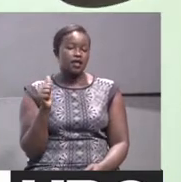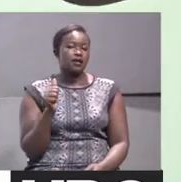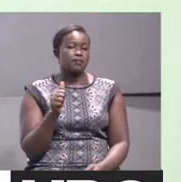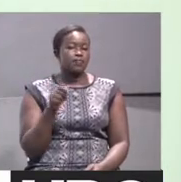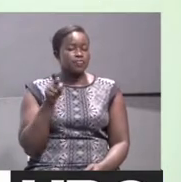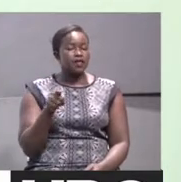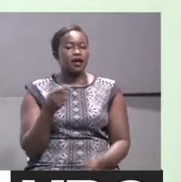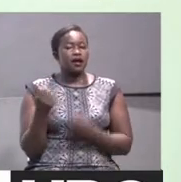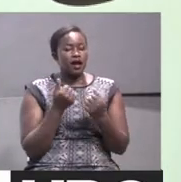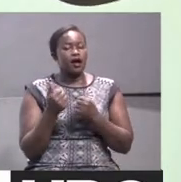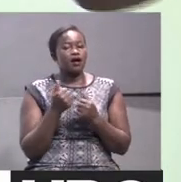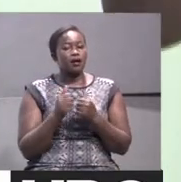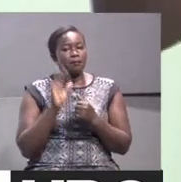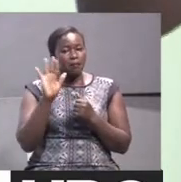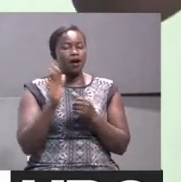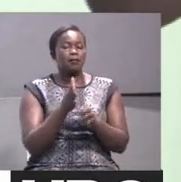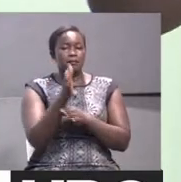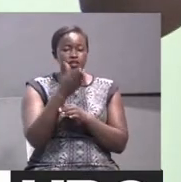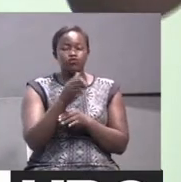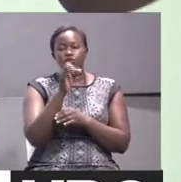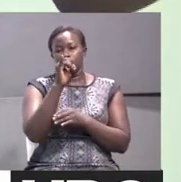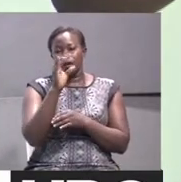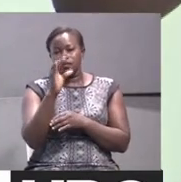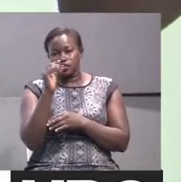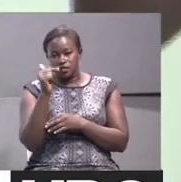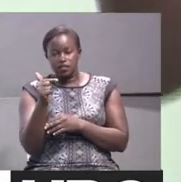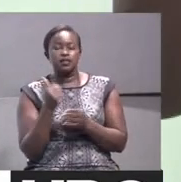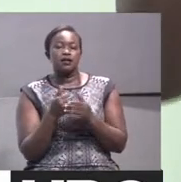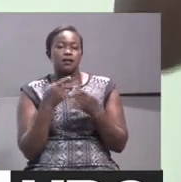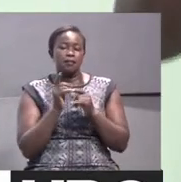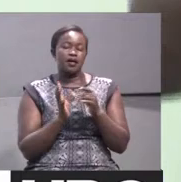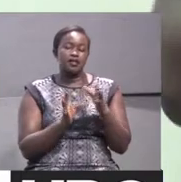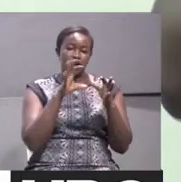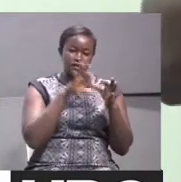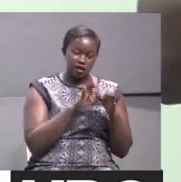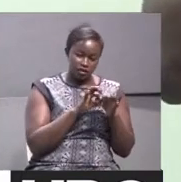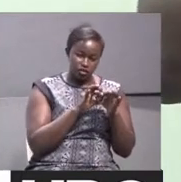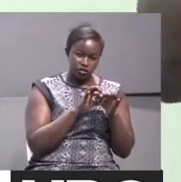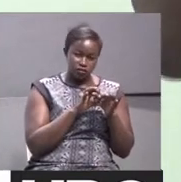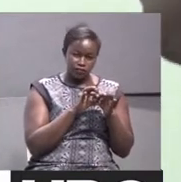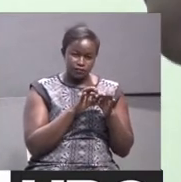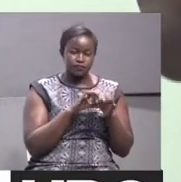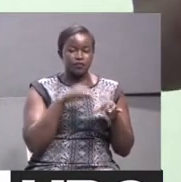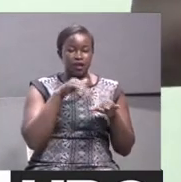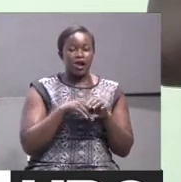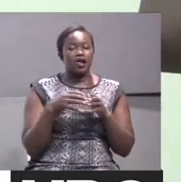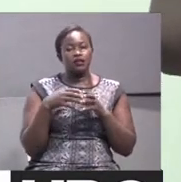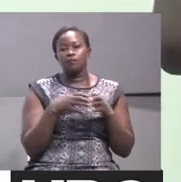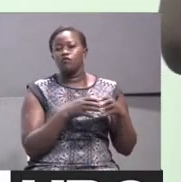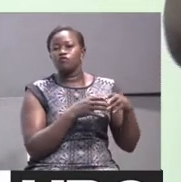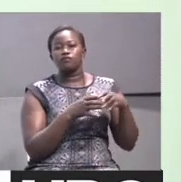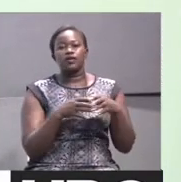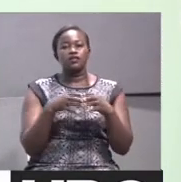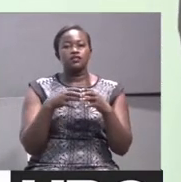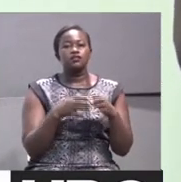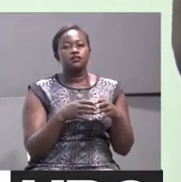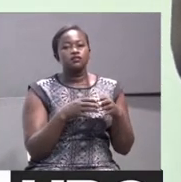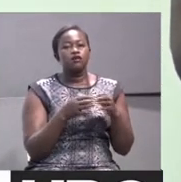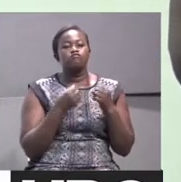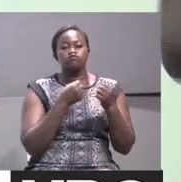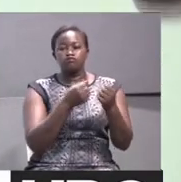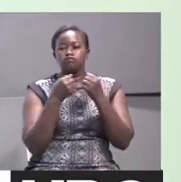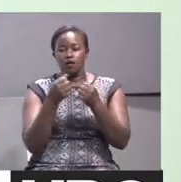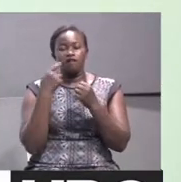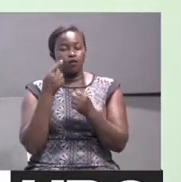was belonging to the Ministry of ICT but had been attached in the movement of the delegates.